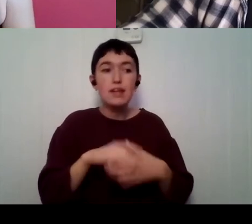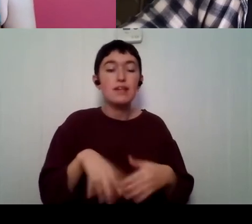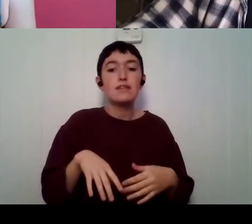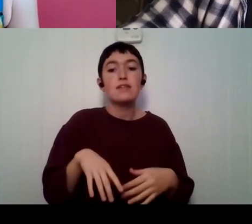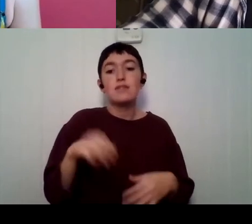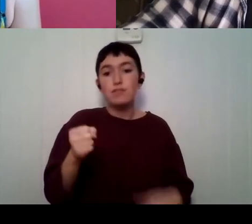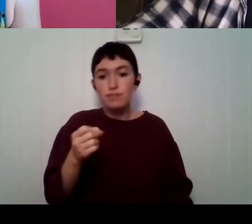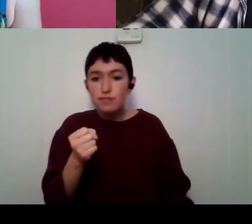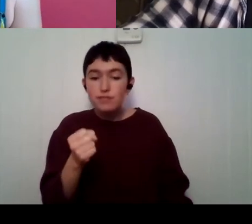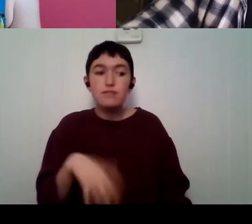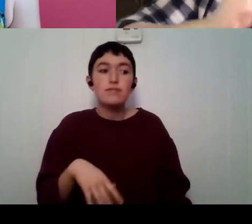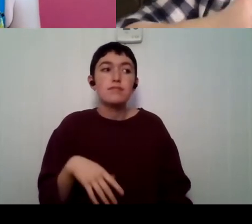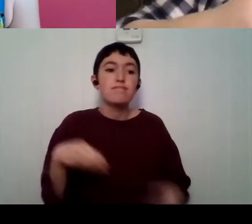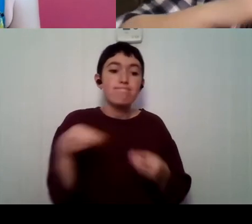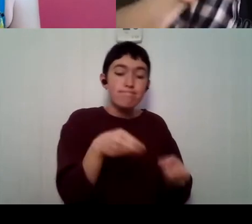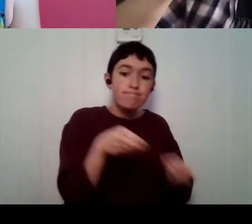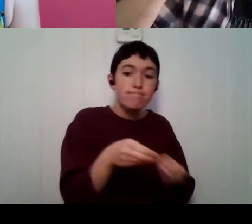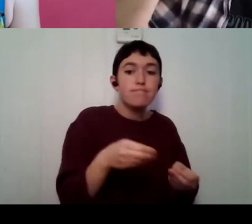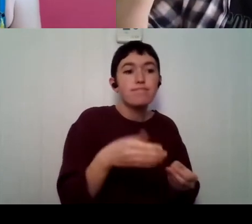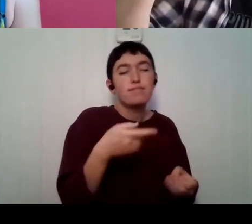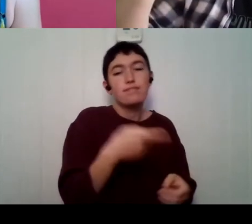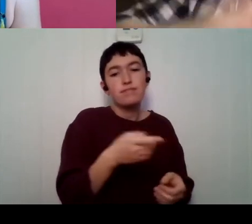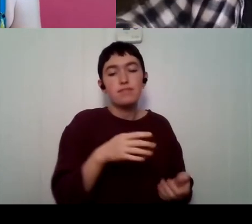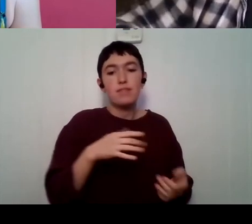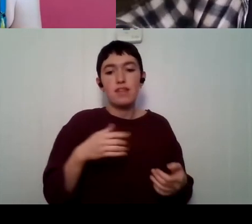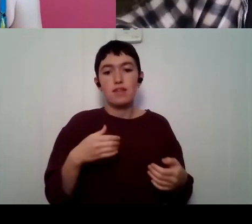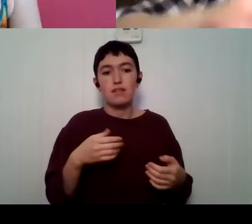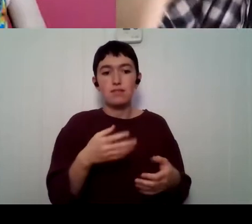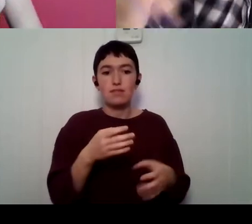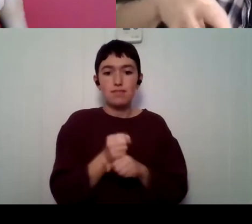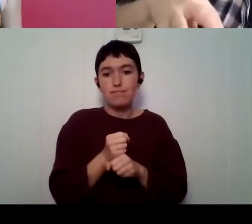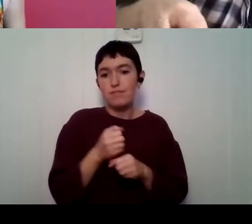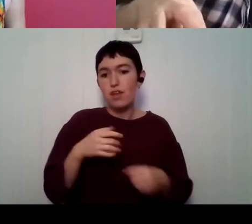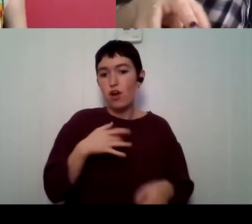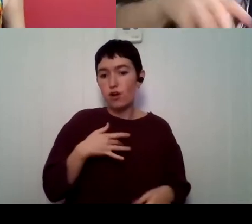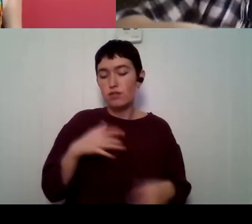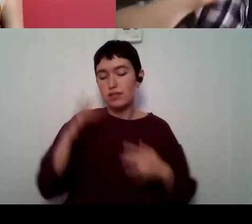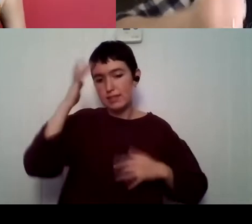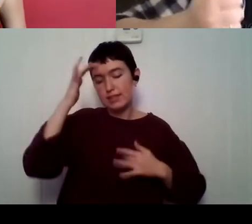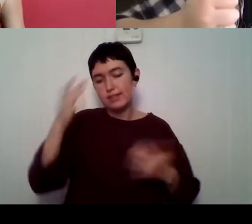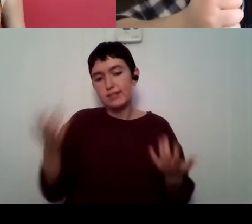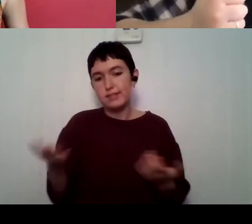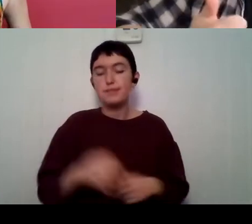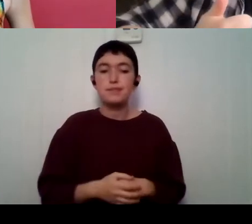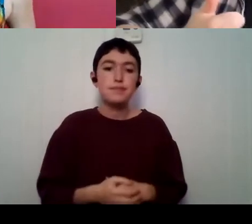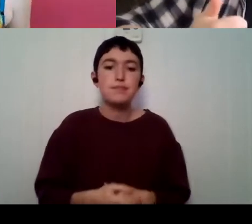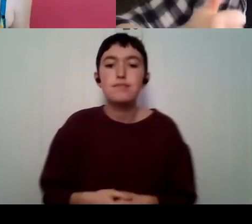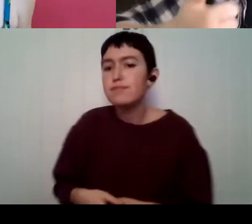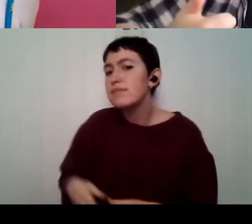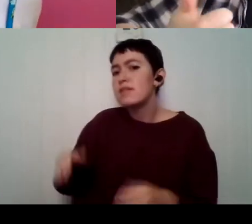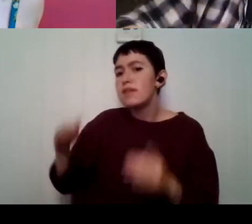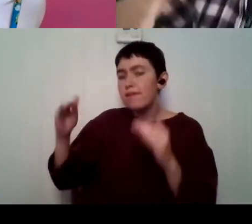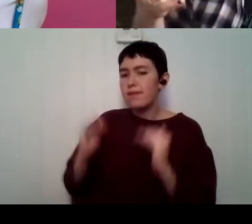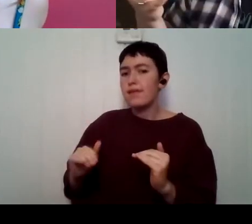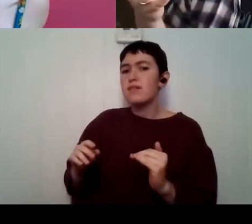deaths. Yeah. That's actually directly related to our next question, because we have a couple questions that are asking, like, do all primates